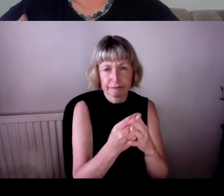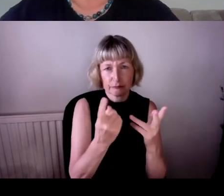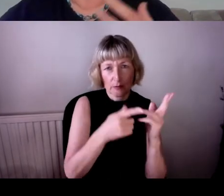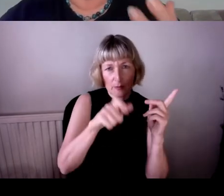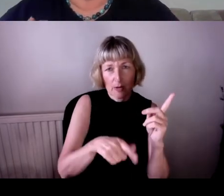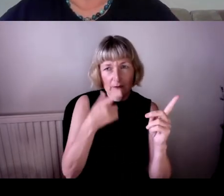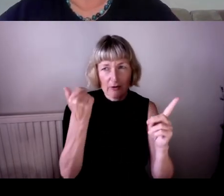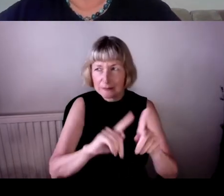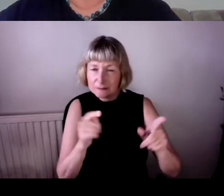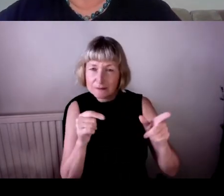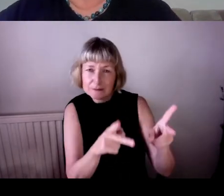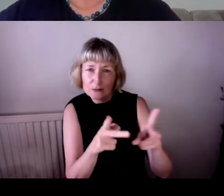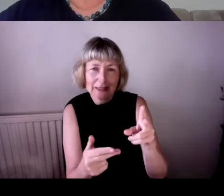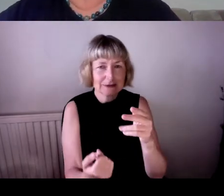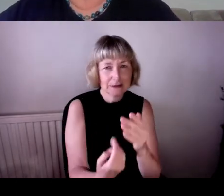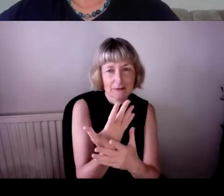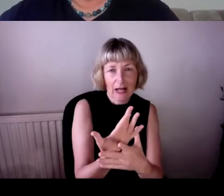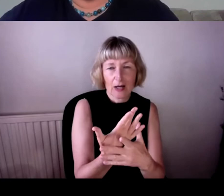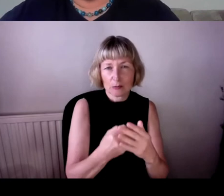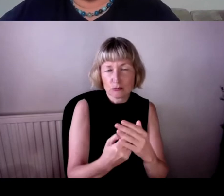different ways through and develop.